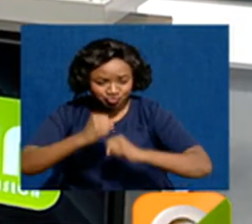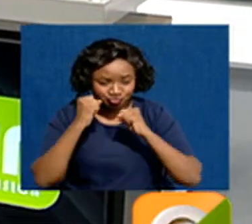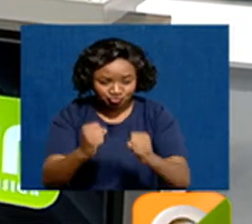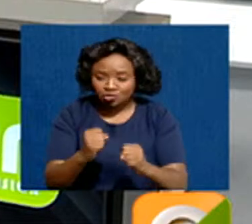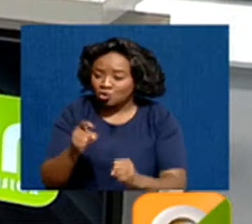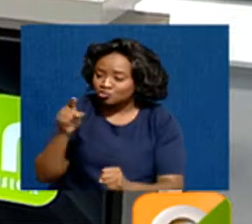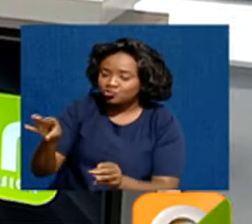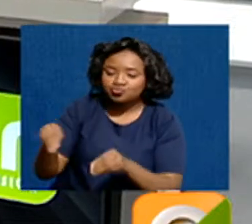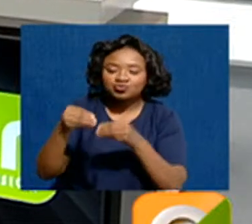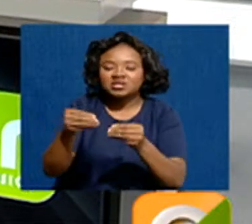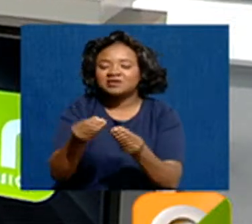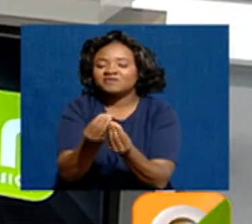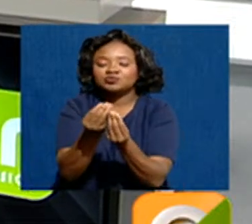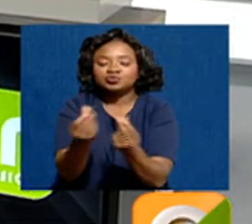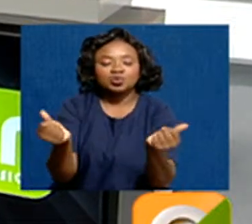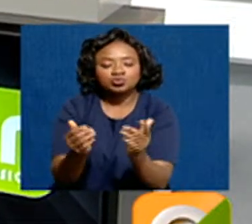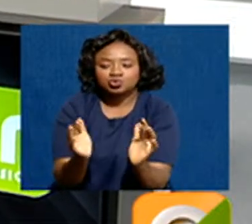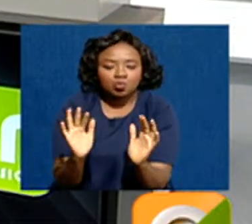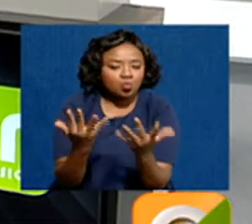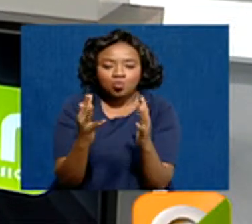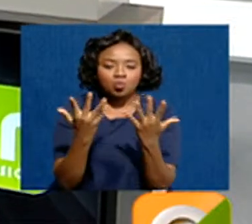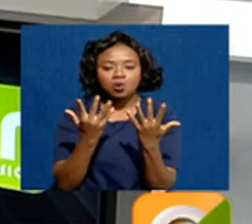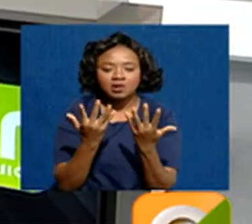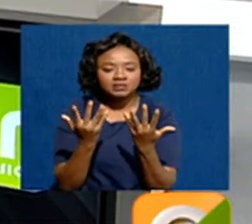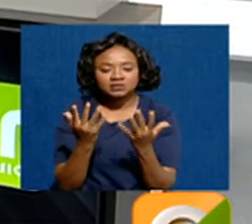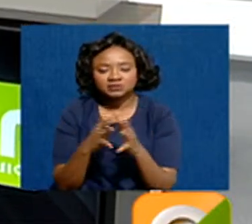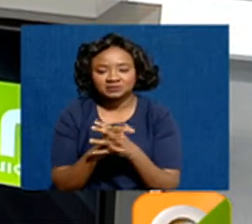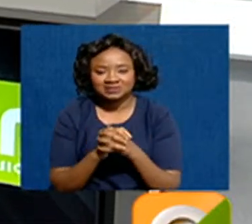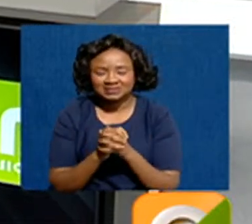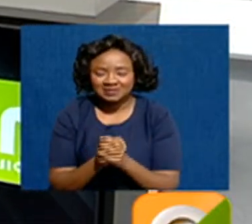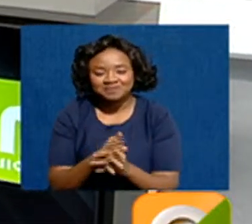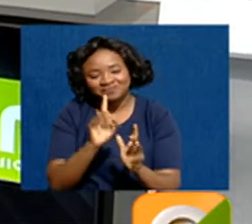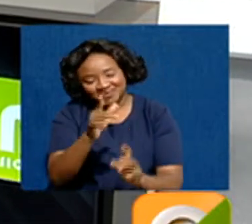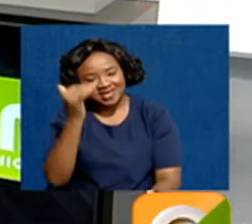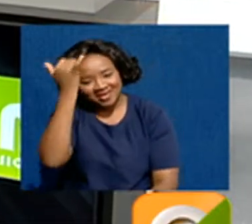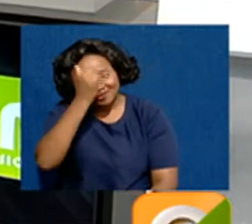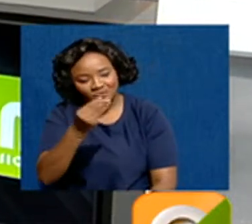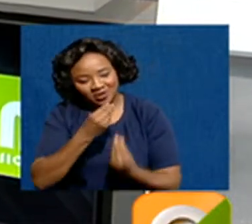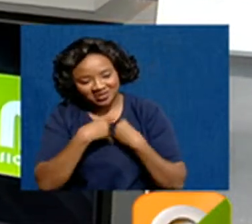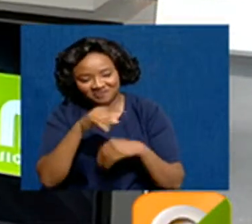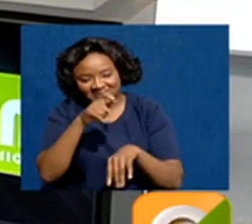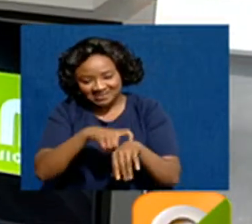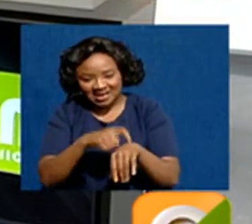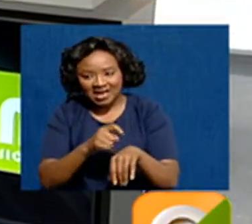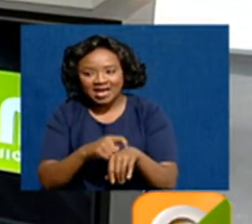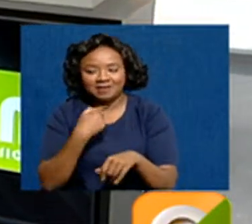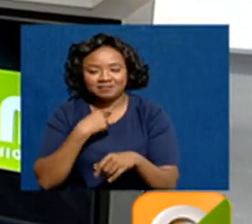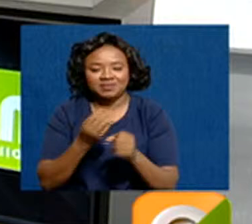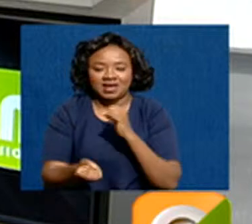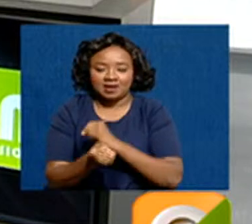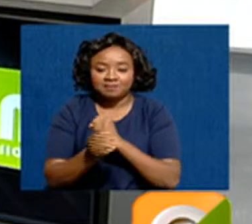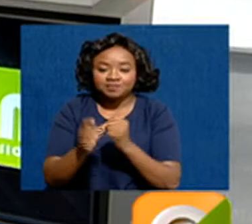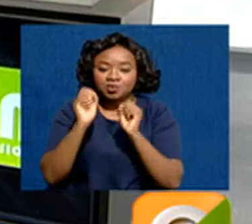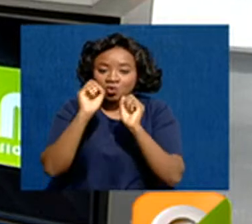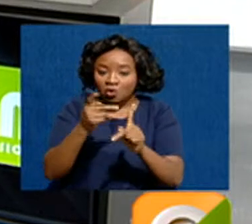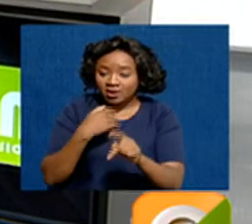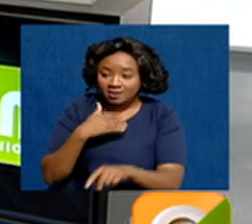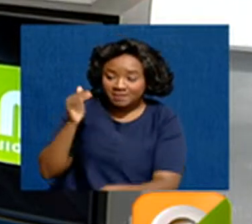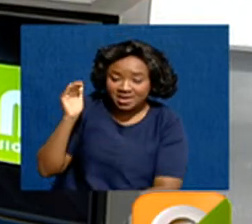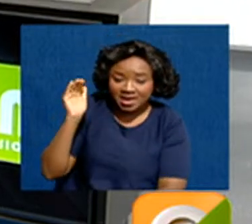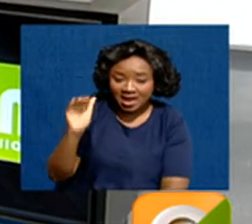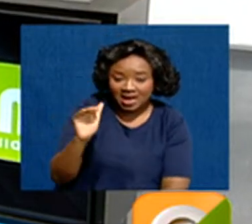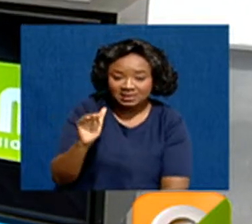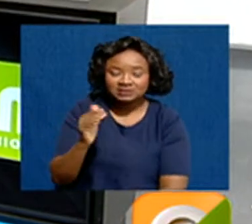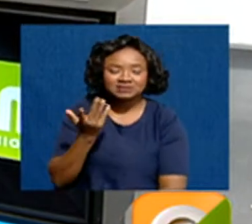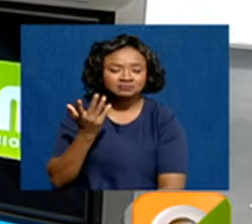And so my question is, once again, if you allow me so just that 1 minute. I can be abundantly clear as well with my question, would be, how do you make